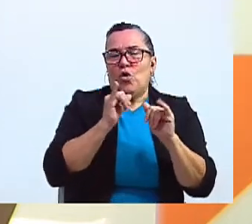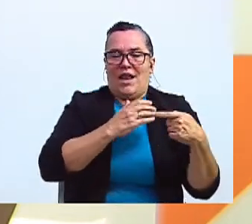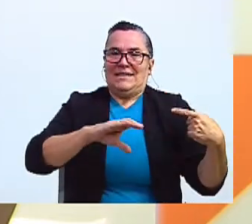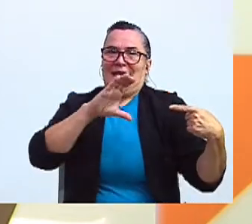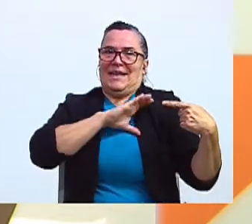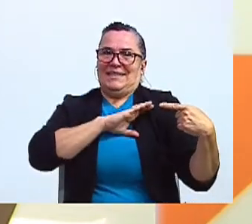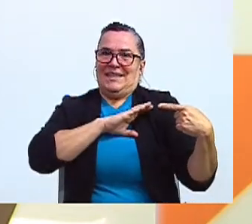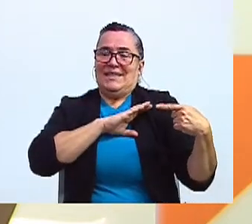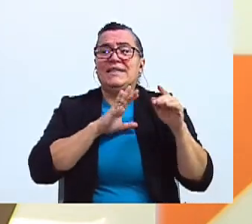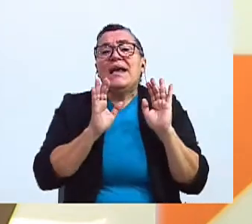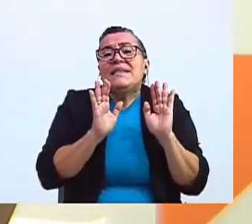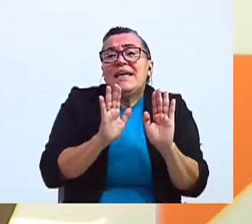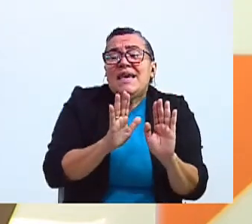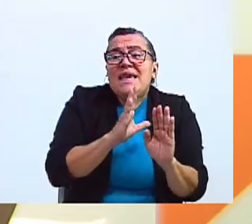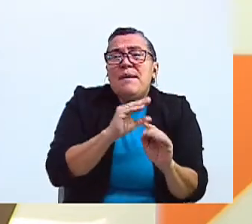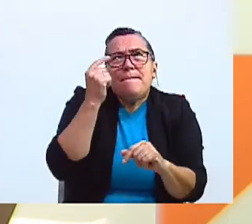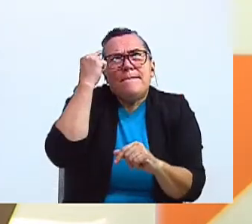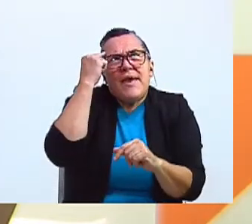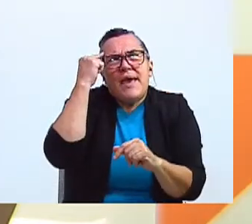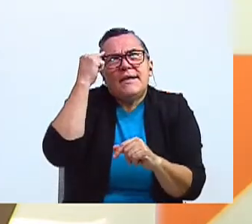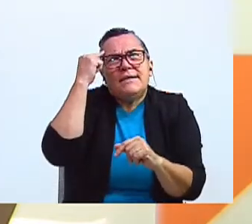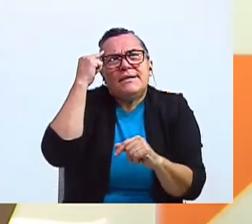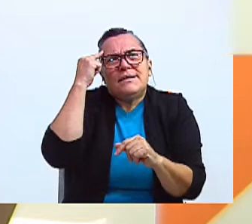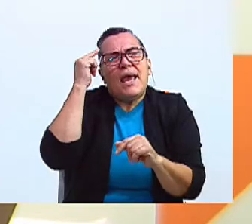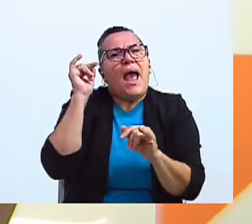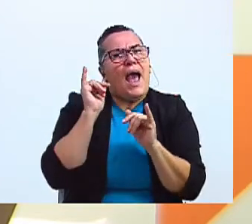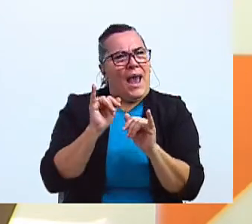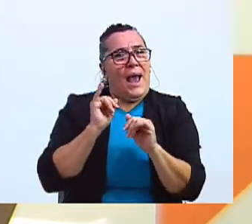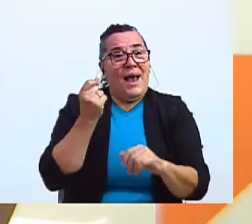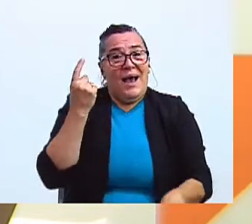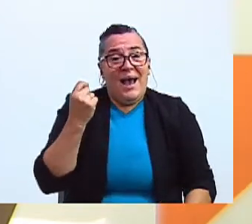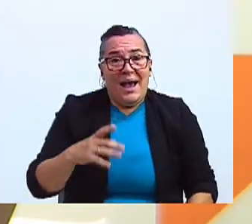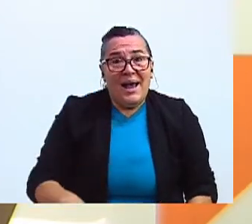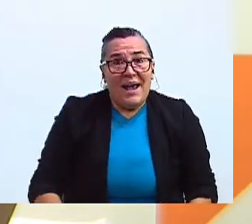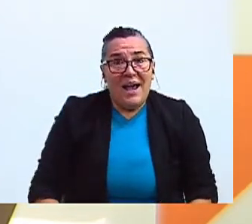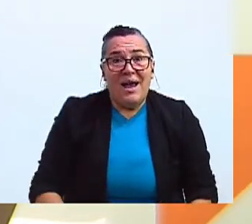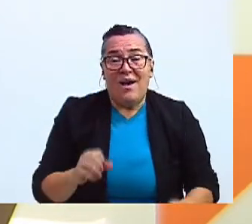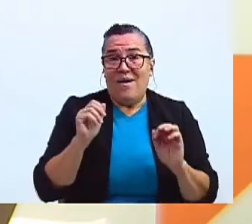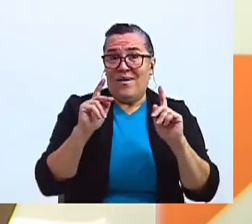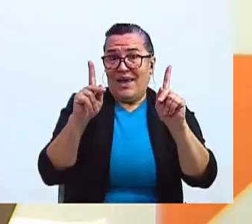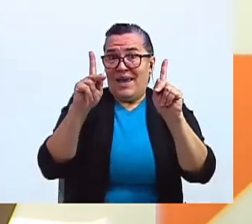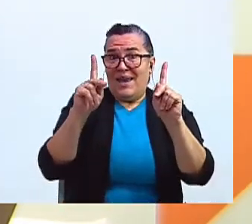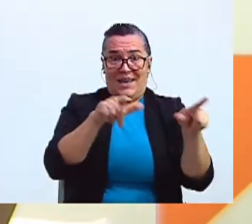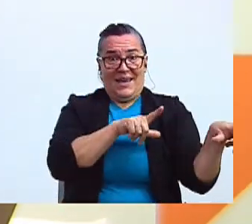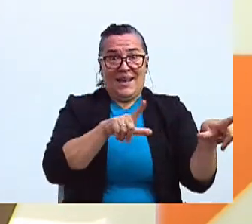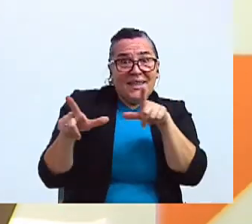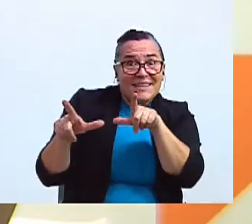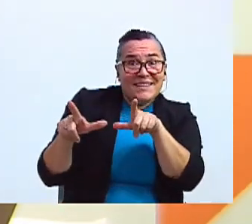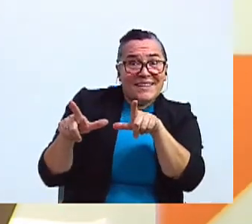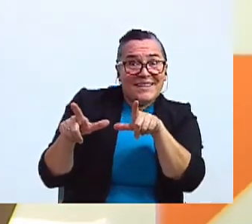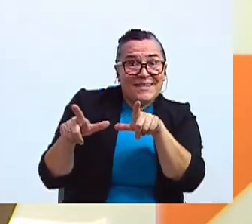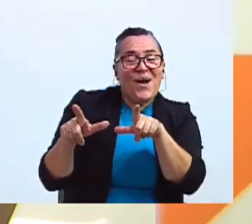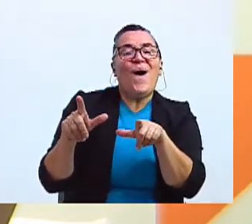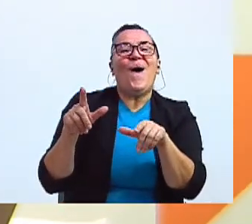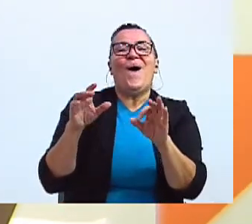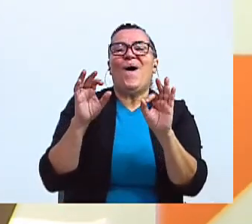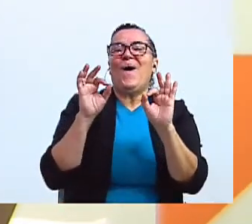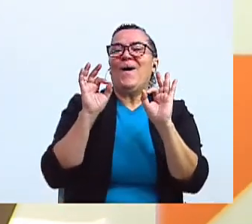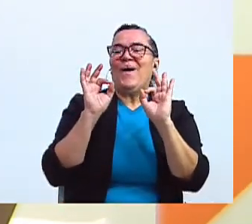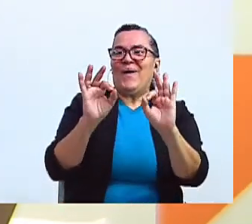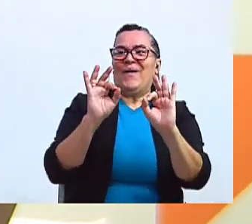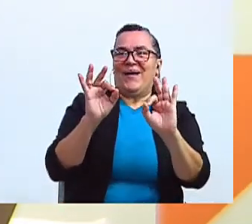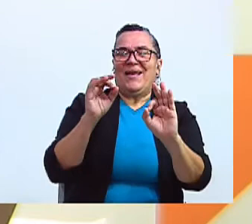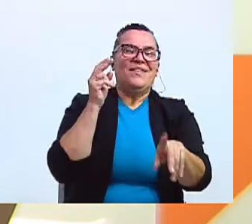characteristics and think about it, okay? Are you ready? Okay, so let's